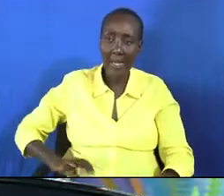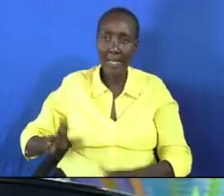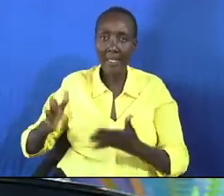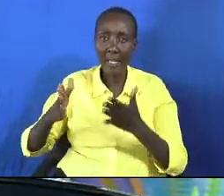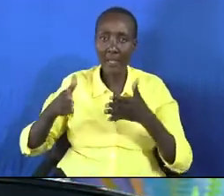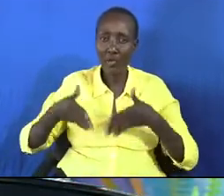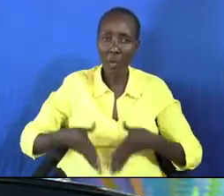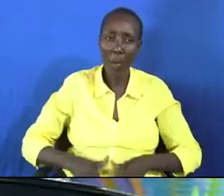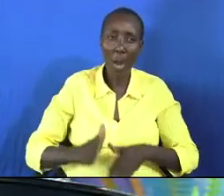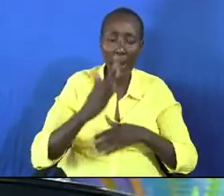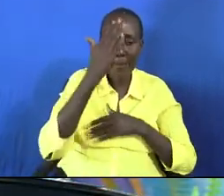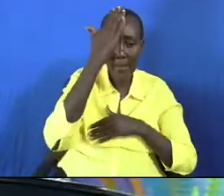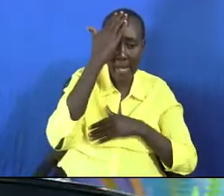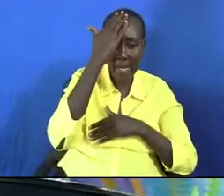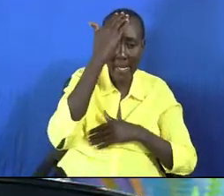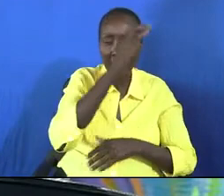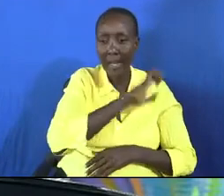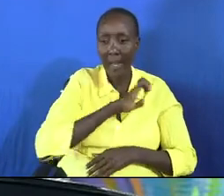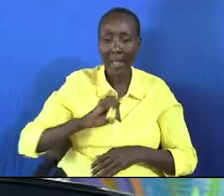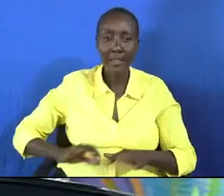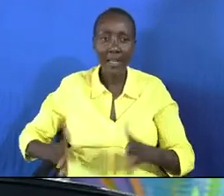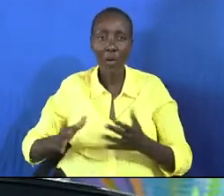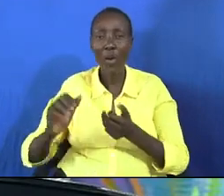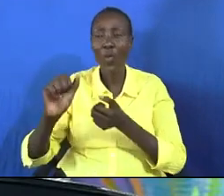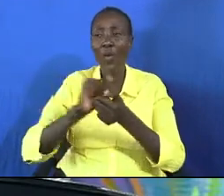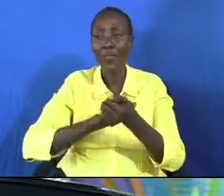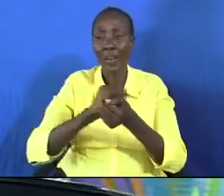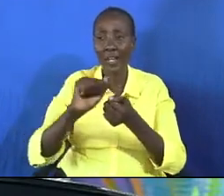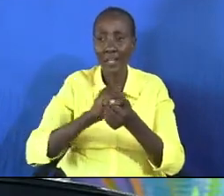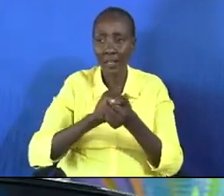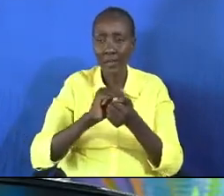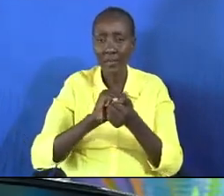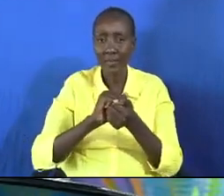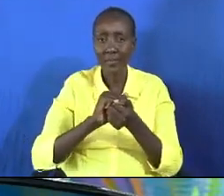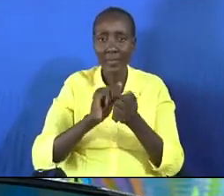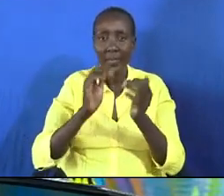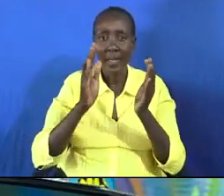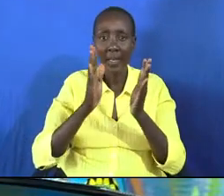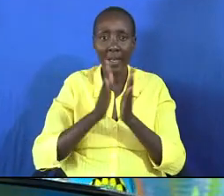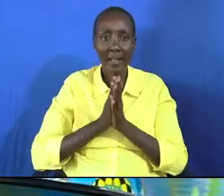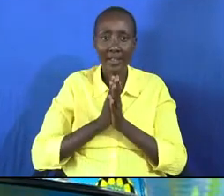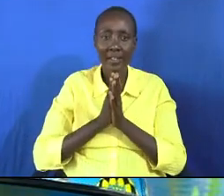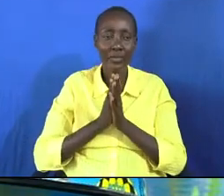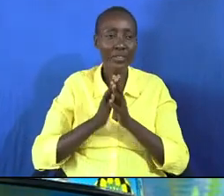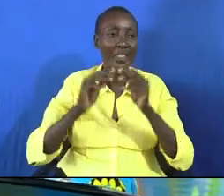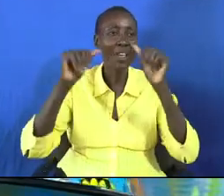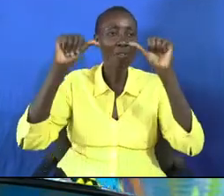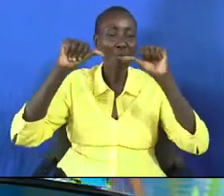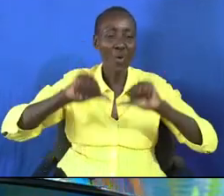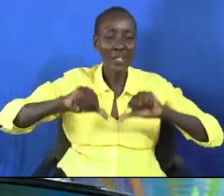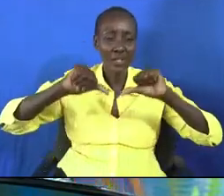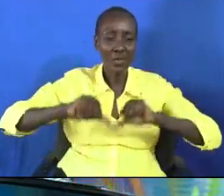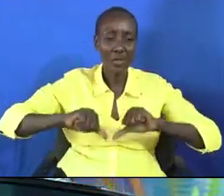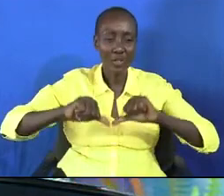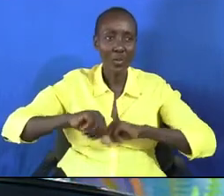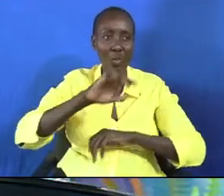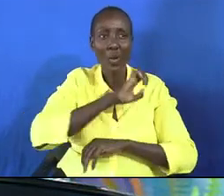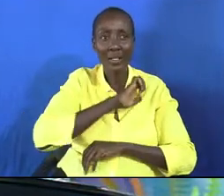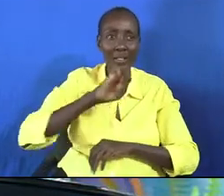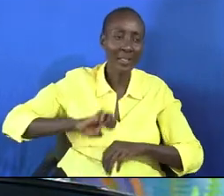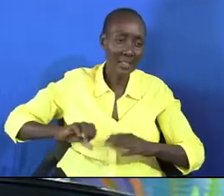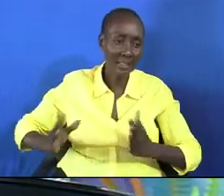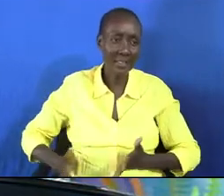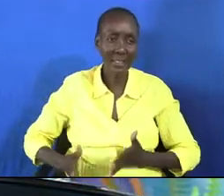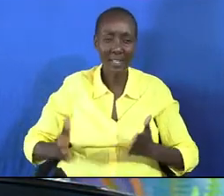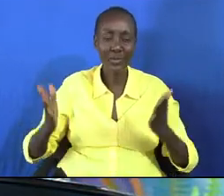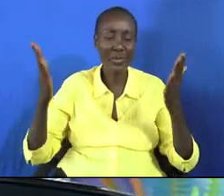She was born on a Monday, Easter was Friday. And that was the darkest Easter. I think it was as dark